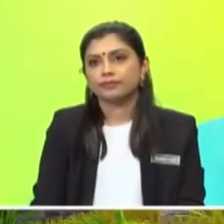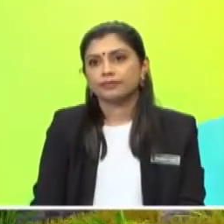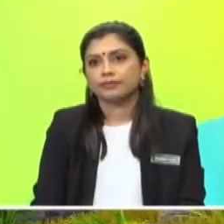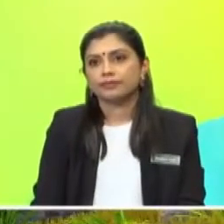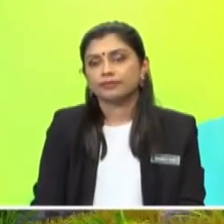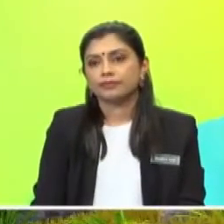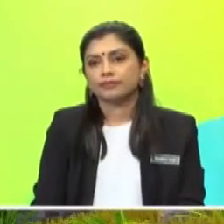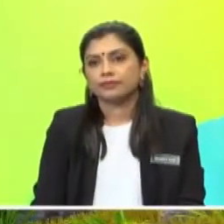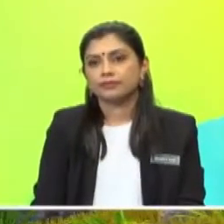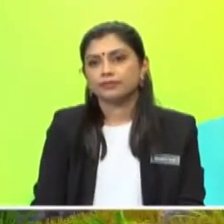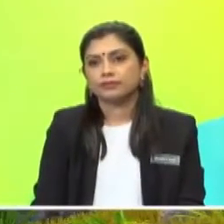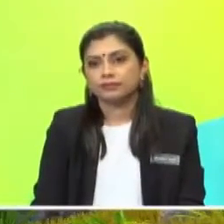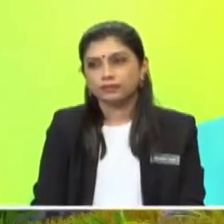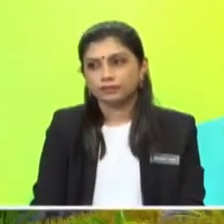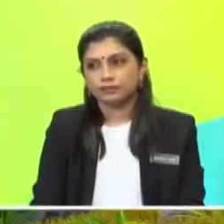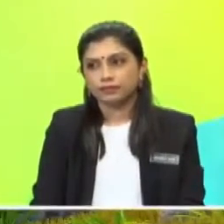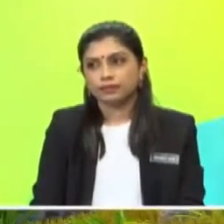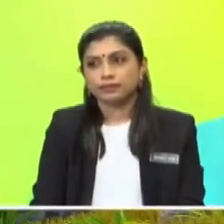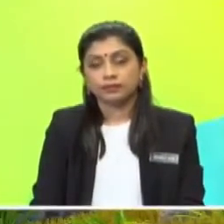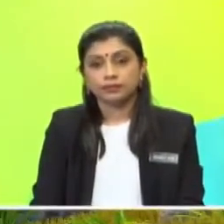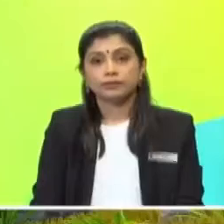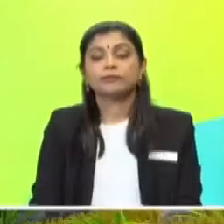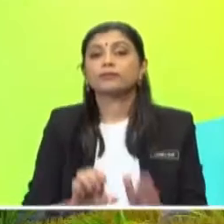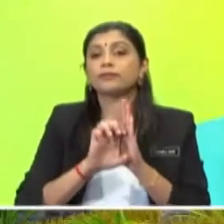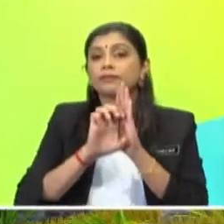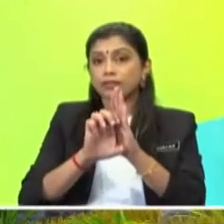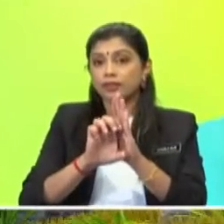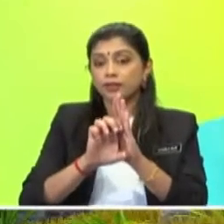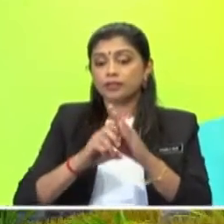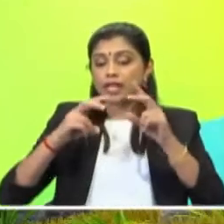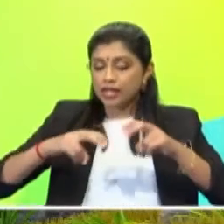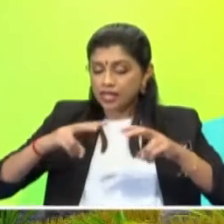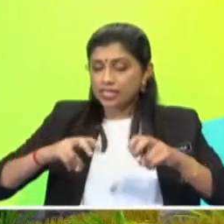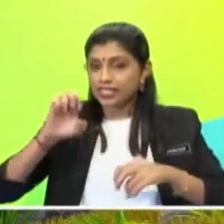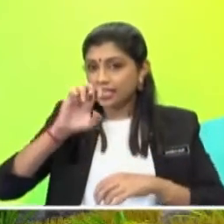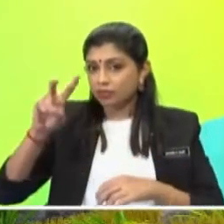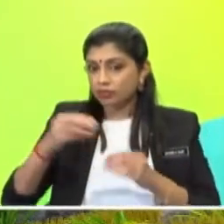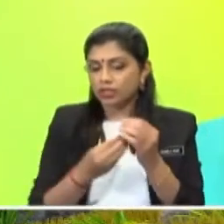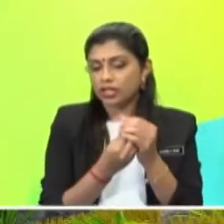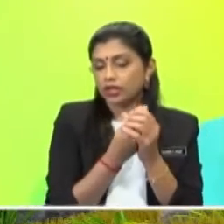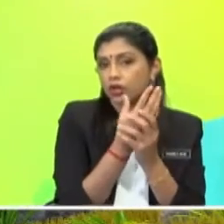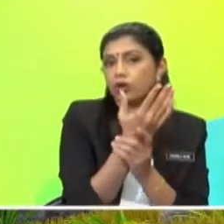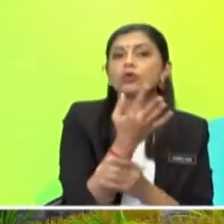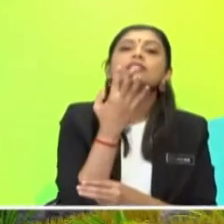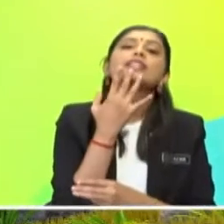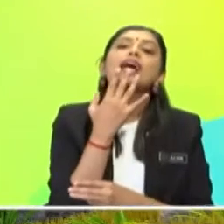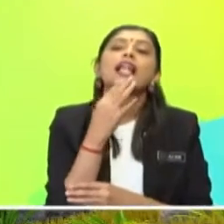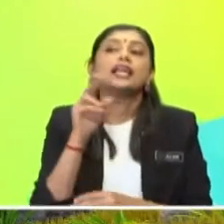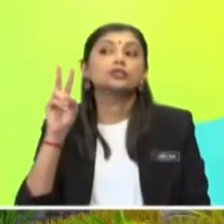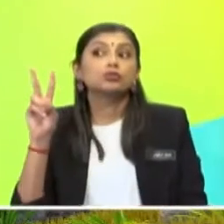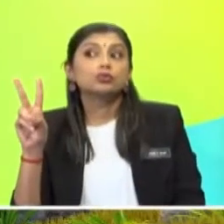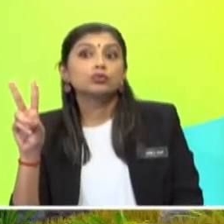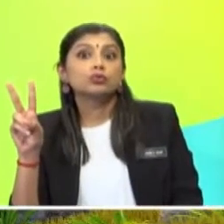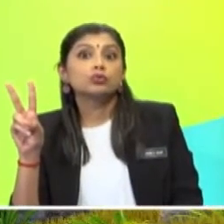Well, madam, example analysis, E2 grows color 2. Good. E2 grows color 2. I like